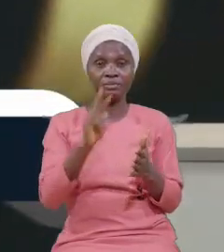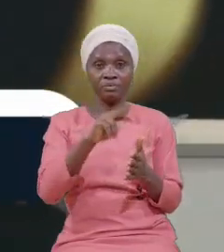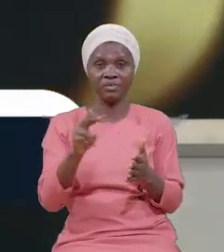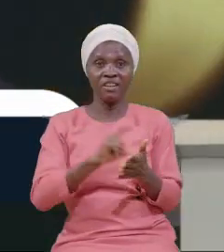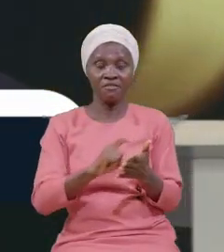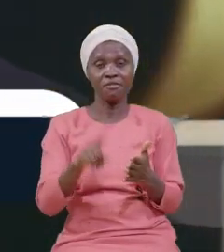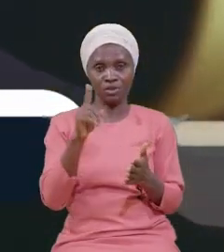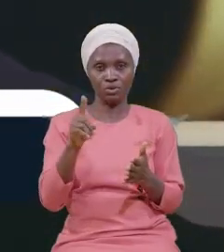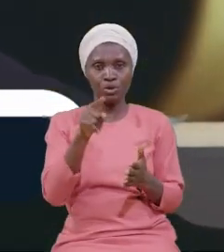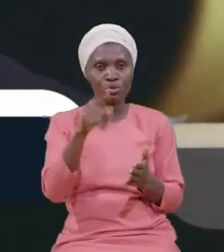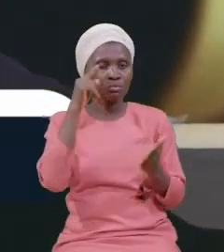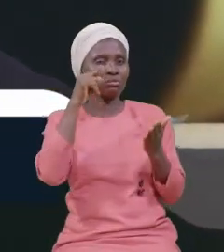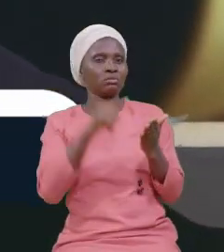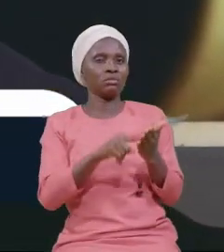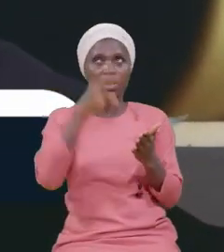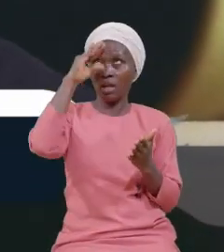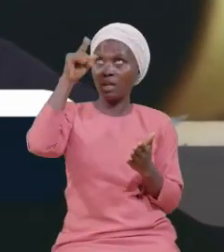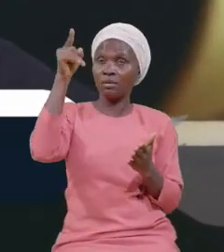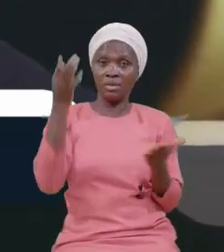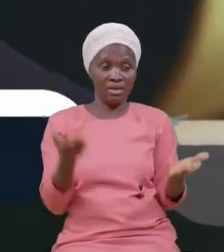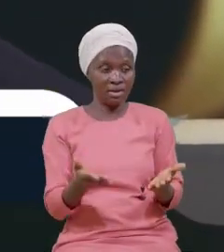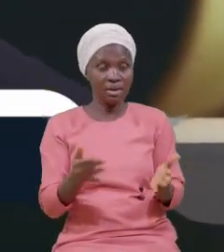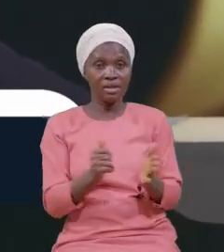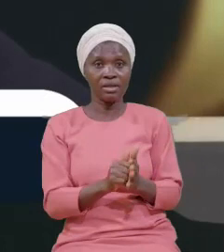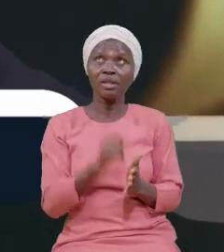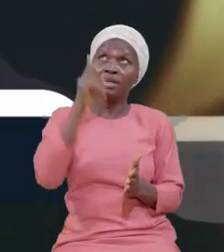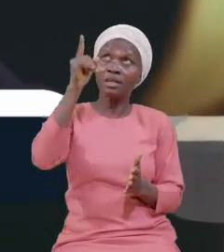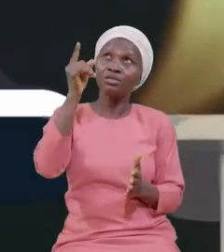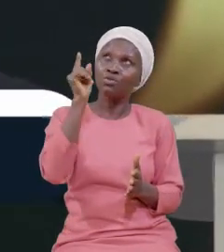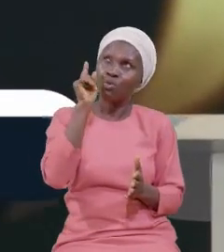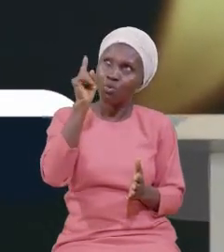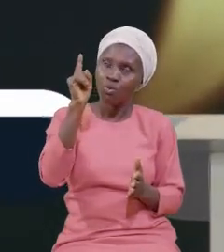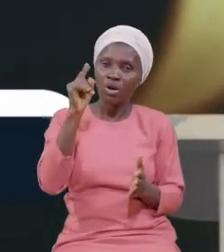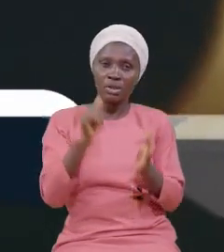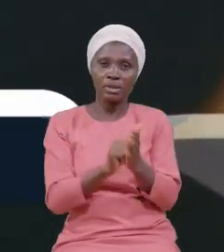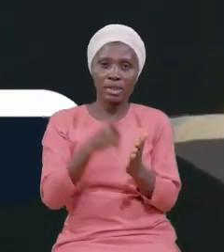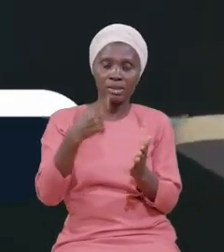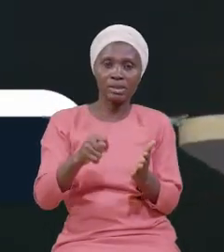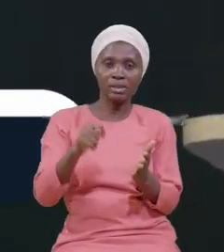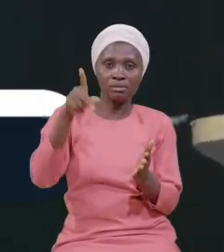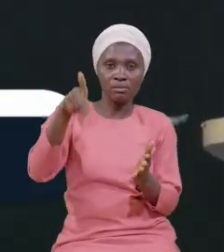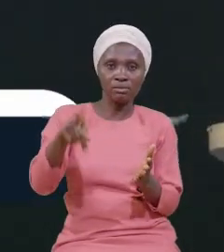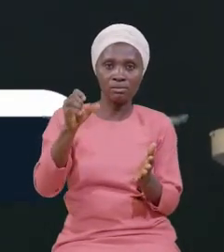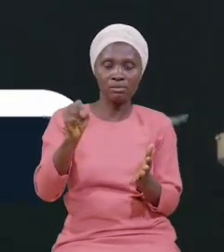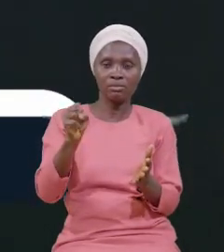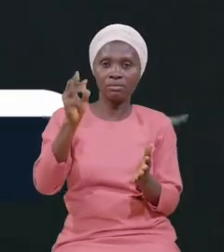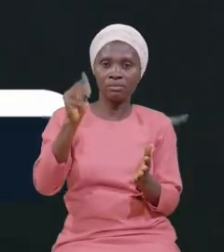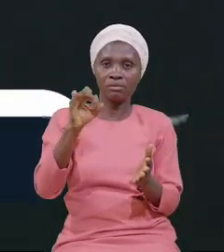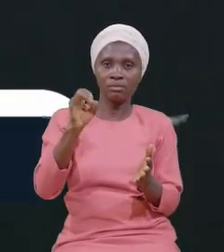is the one that the psalmist is talking about. In Psalm 22, reading from verse